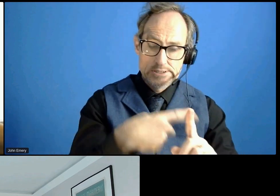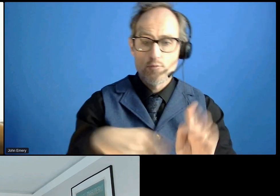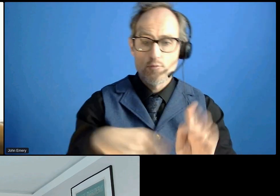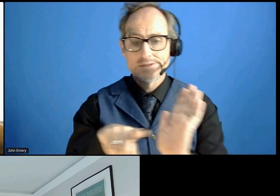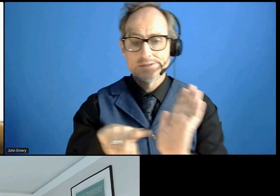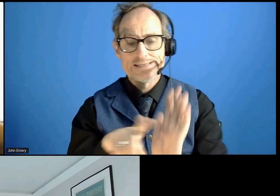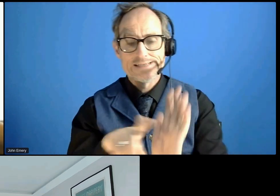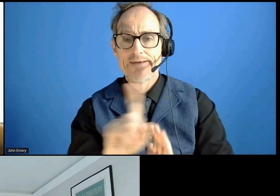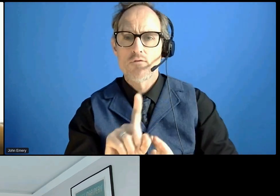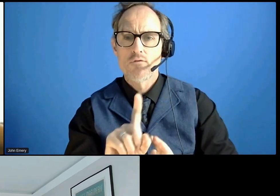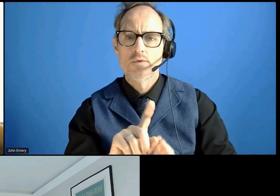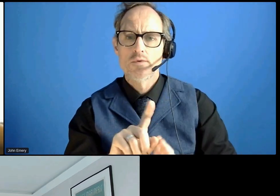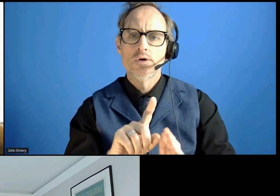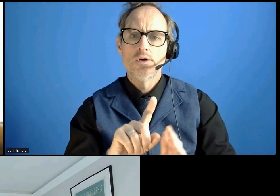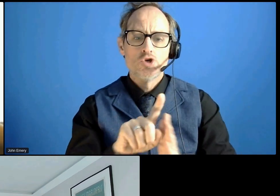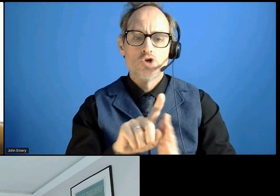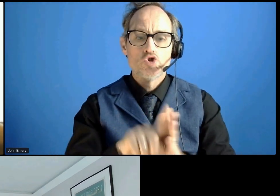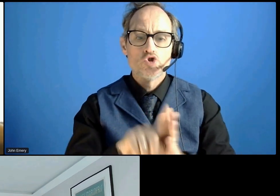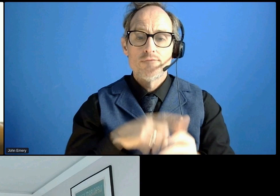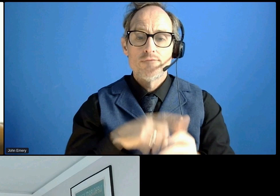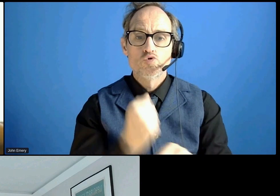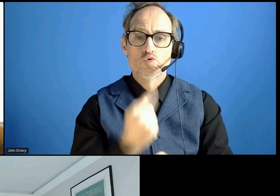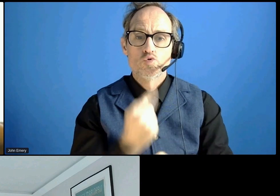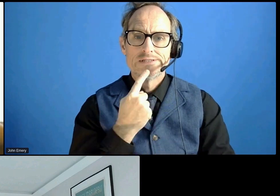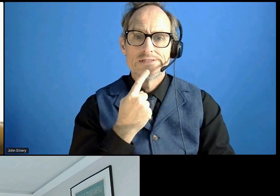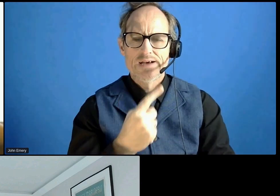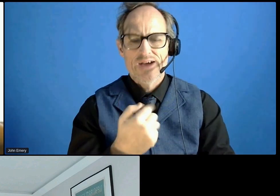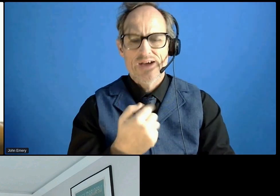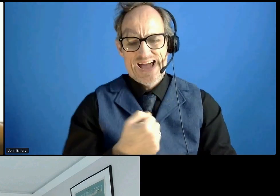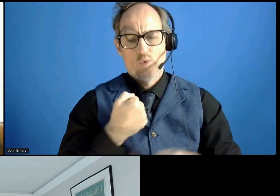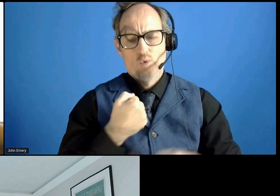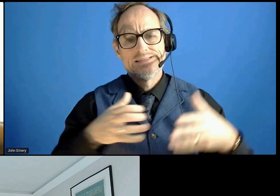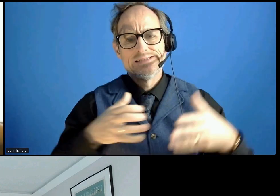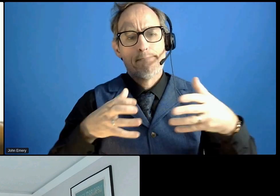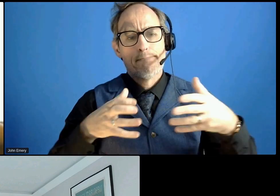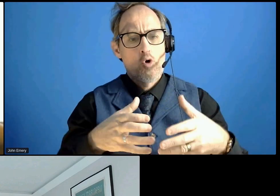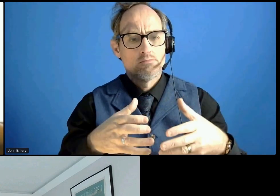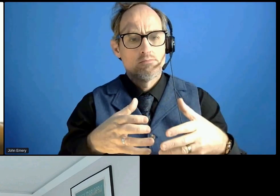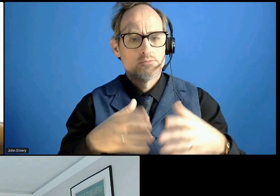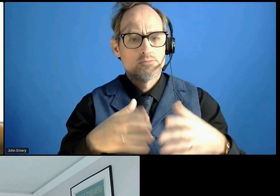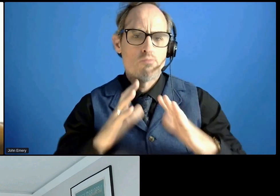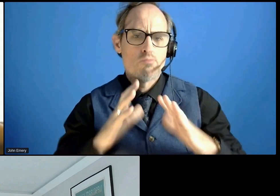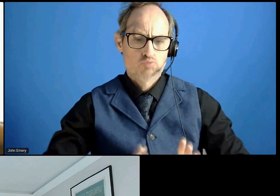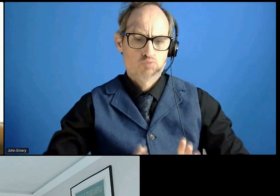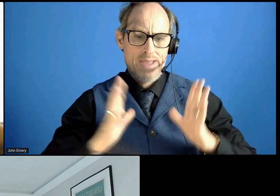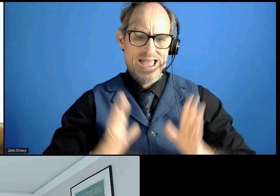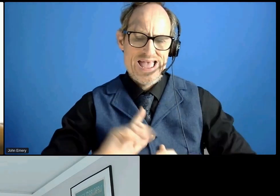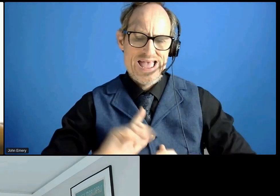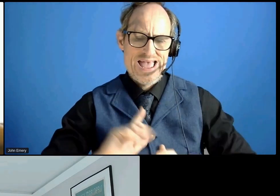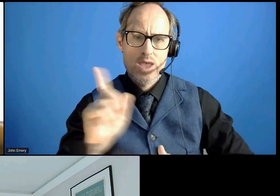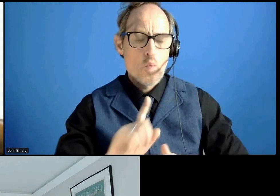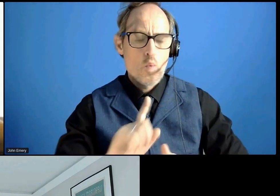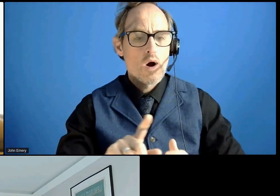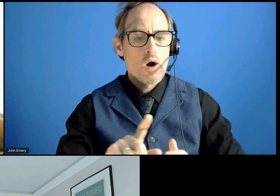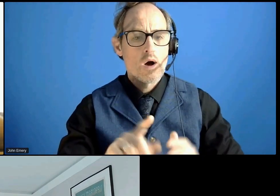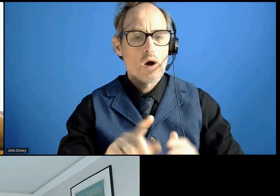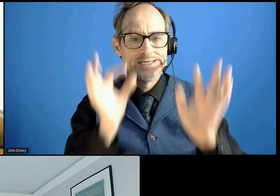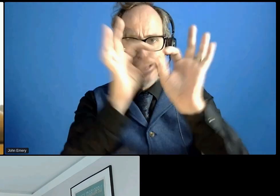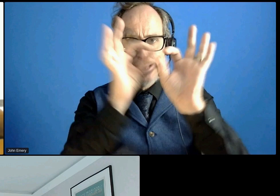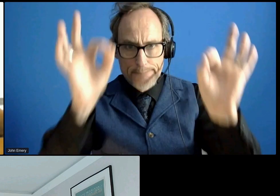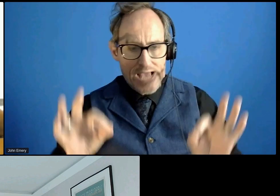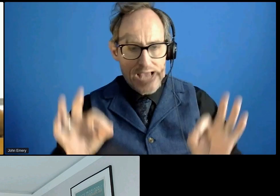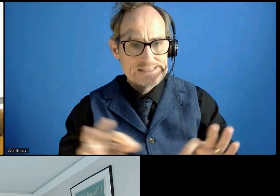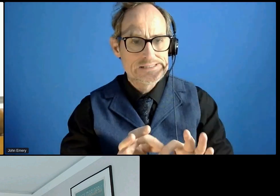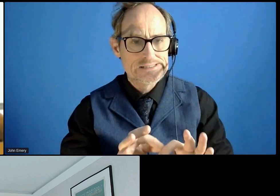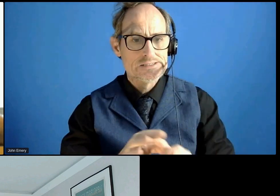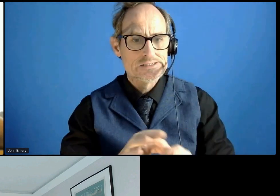I'd say some of the prep work we did within our department, like checking templates and documents, we found that quite rewarding. Mm-hmm.